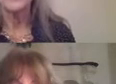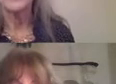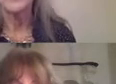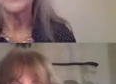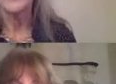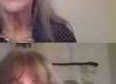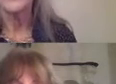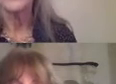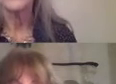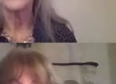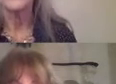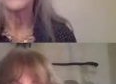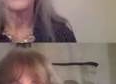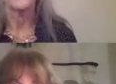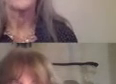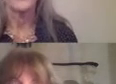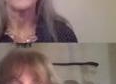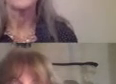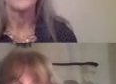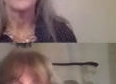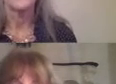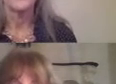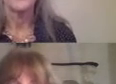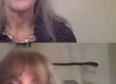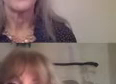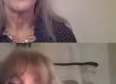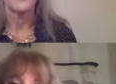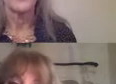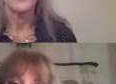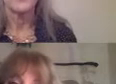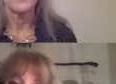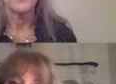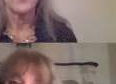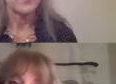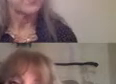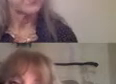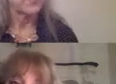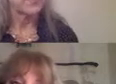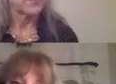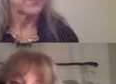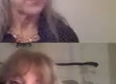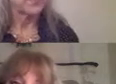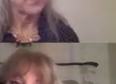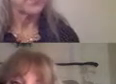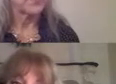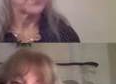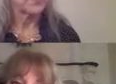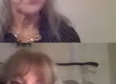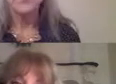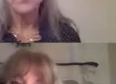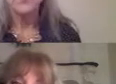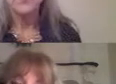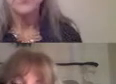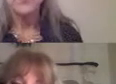some dance in the galleries as well. The lamp on the right is from Tiffany Studios, and if you can look closely at the lines in